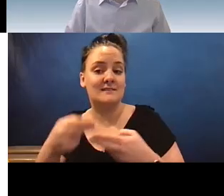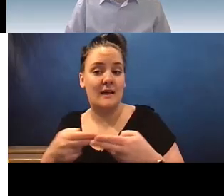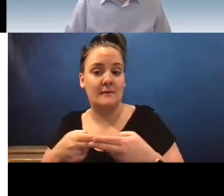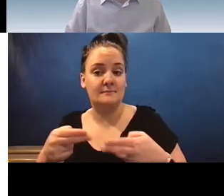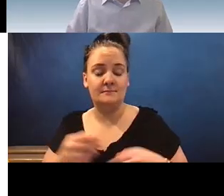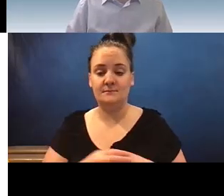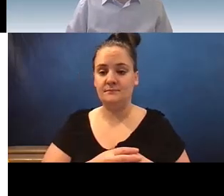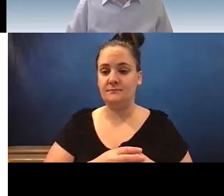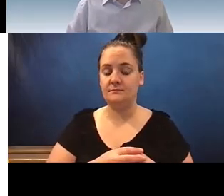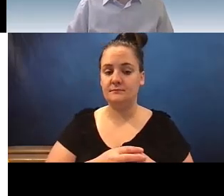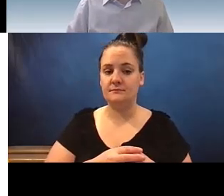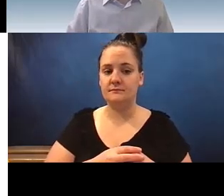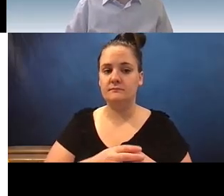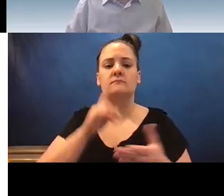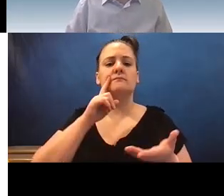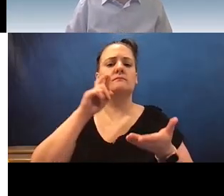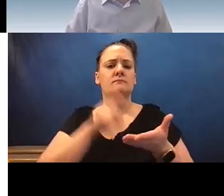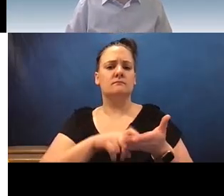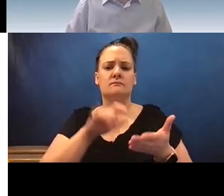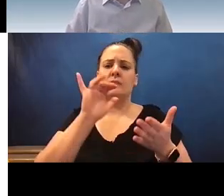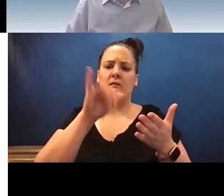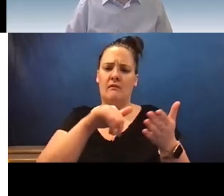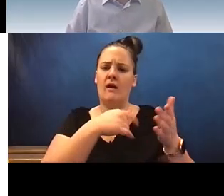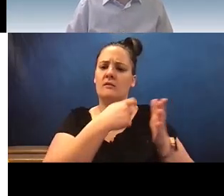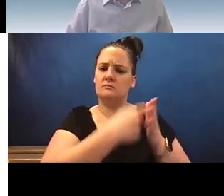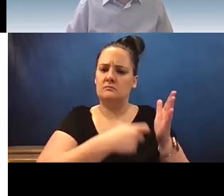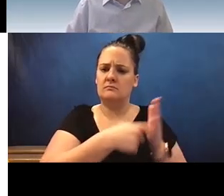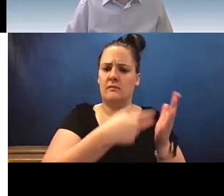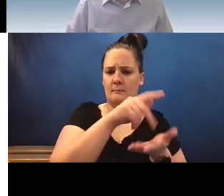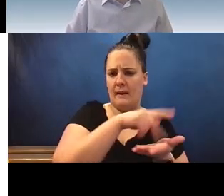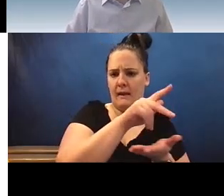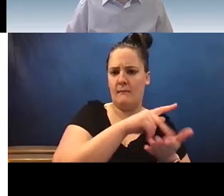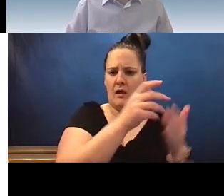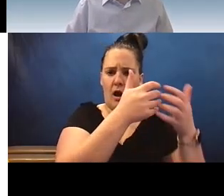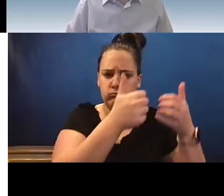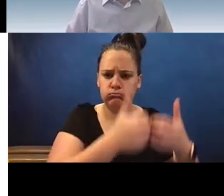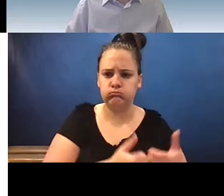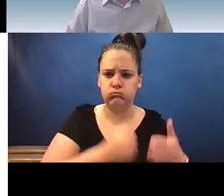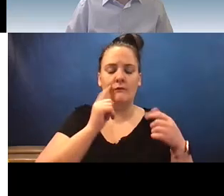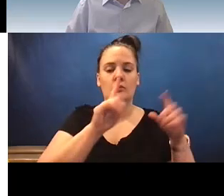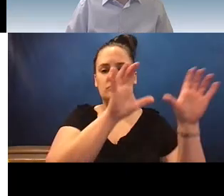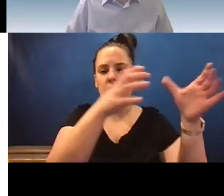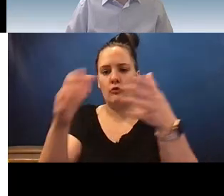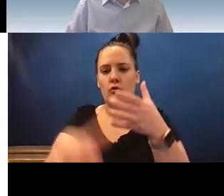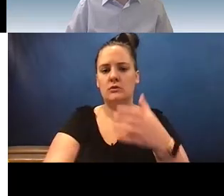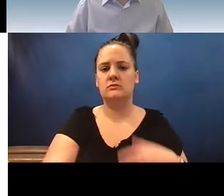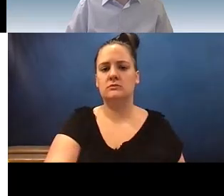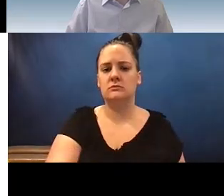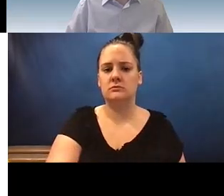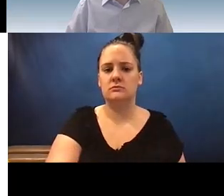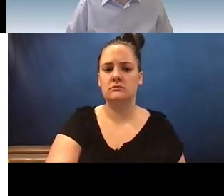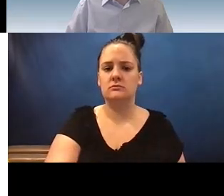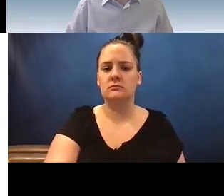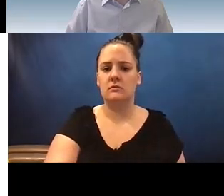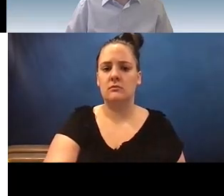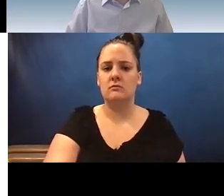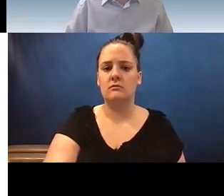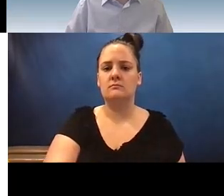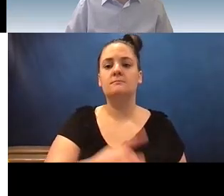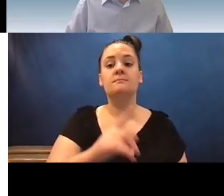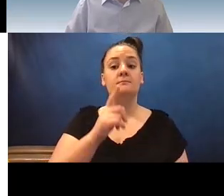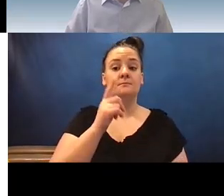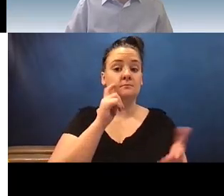Breaking down those proportions of payment to cost even more into different categories, we can see some noteworthy differences between rural and urban